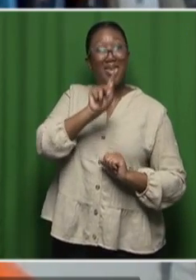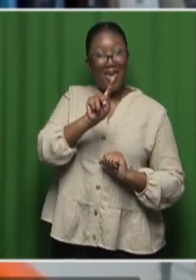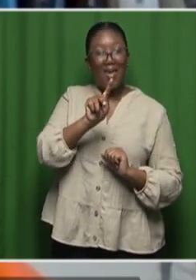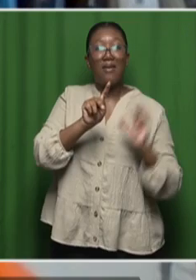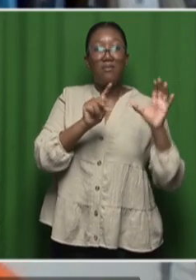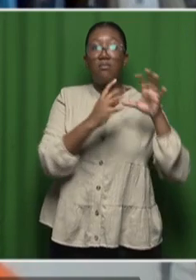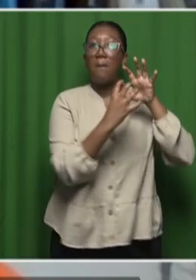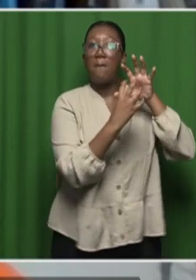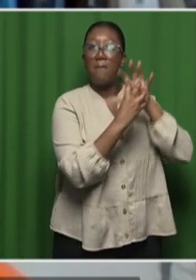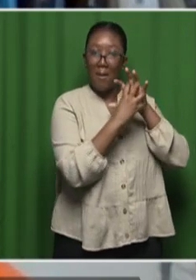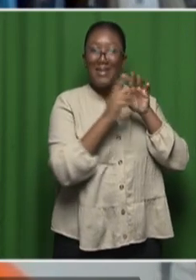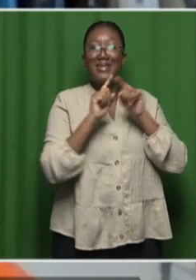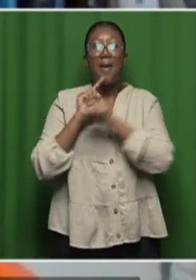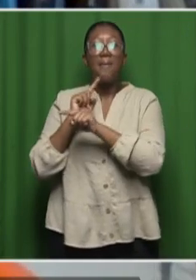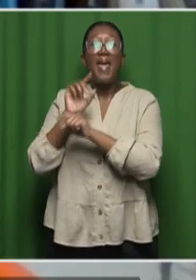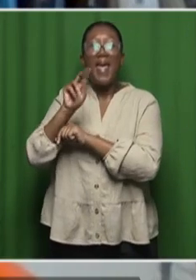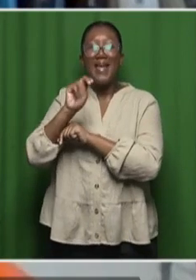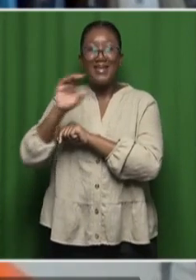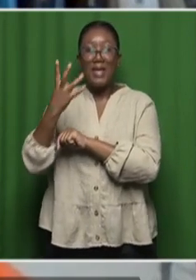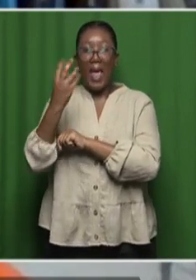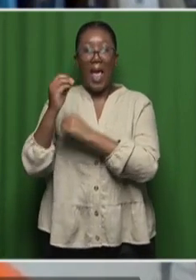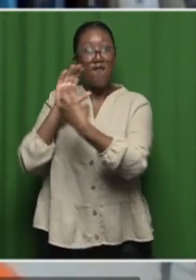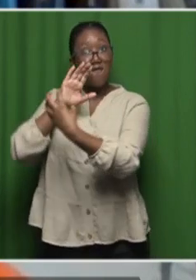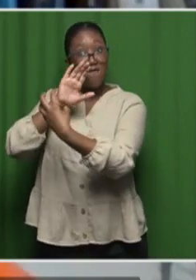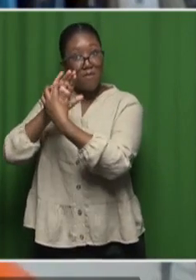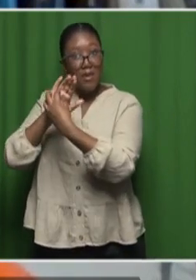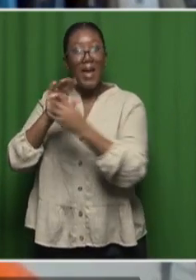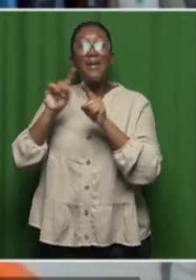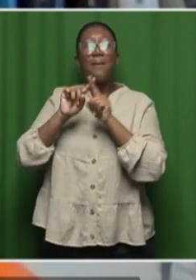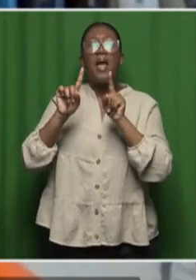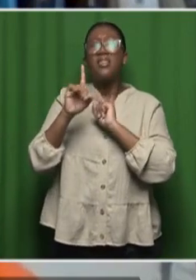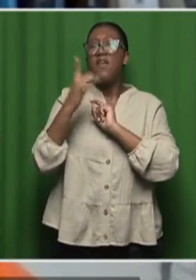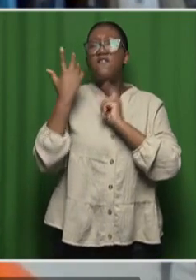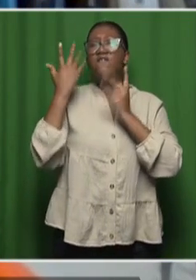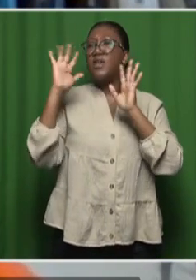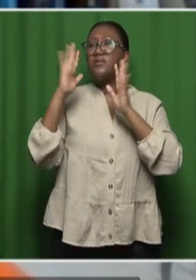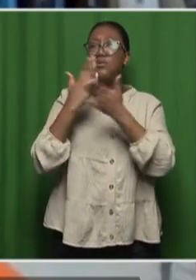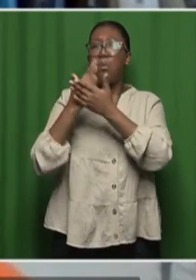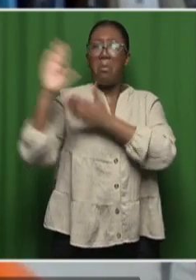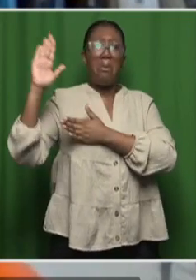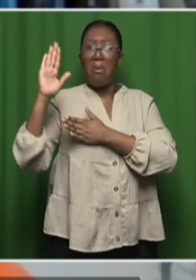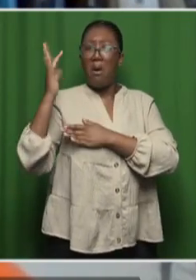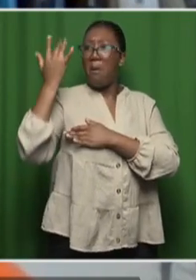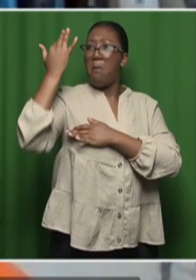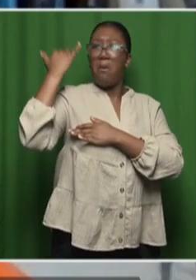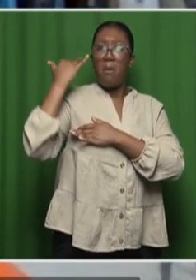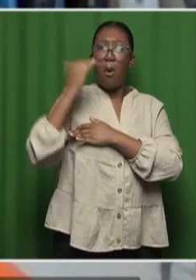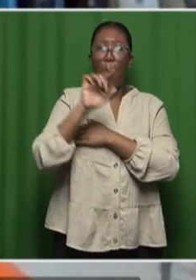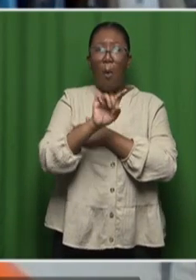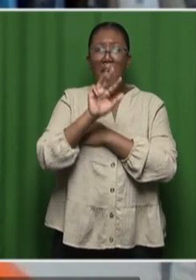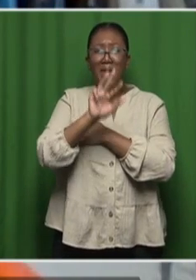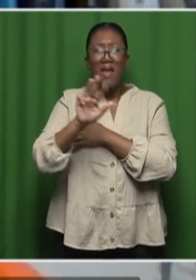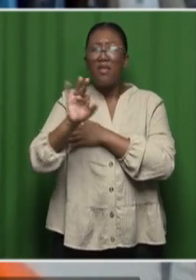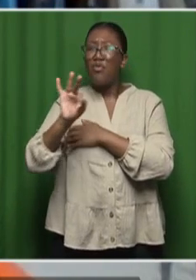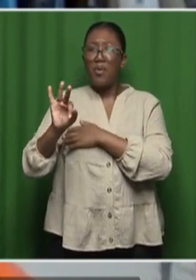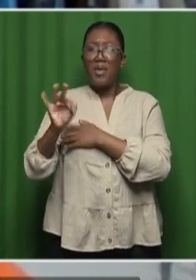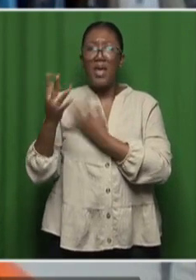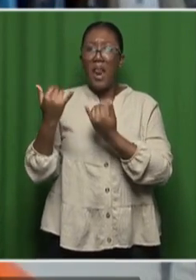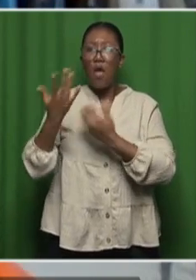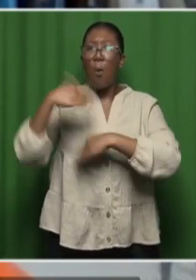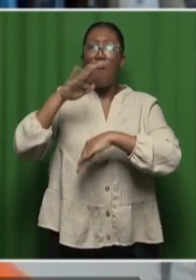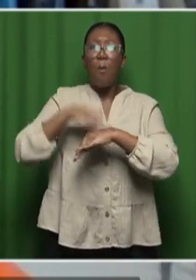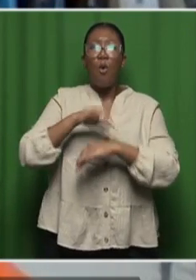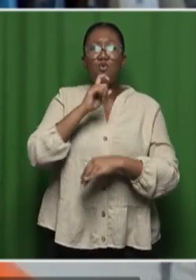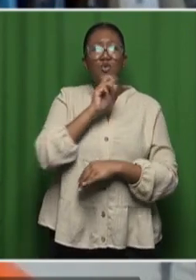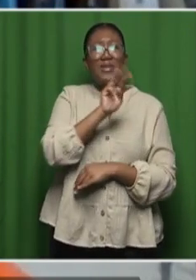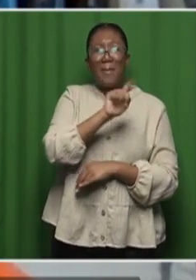weSizwe trademark by the ANC when it disbanded the uMkhonto weSizwe wing back in 1993. So there